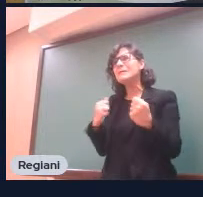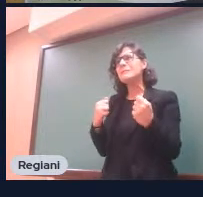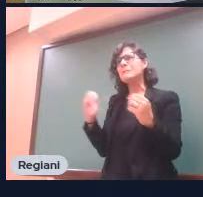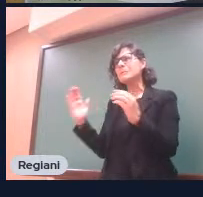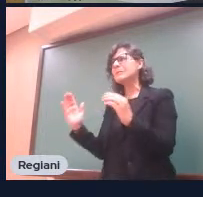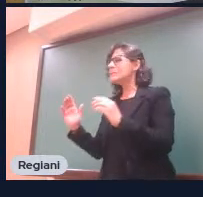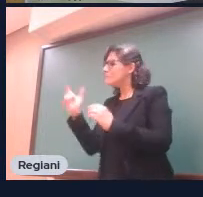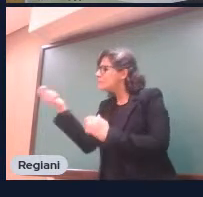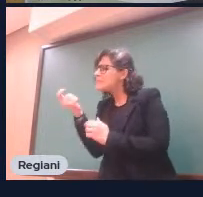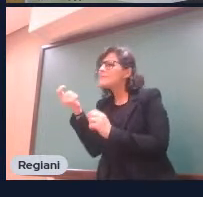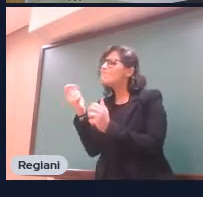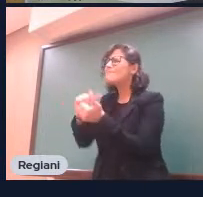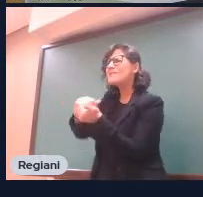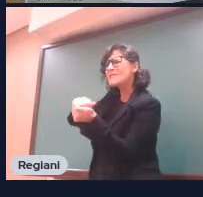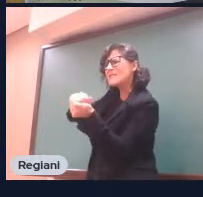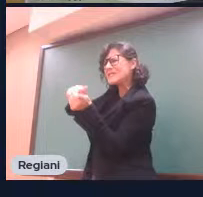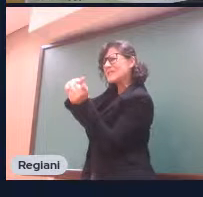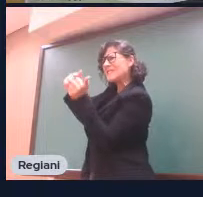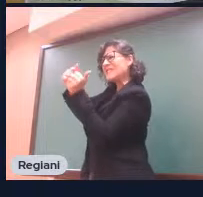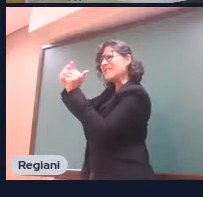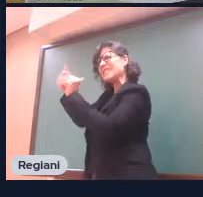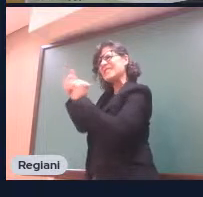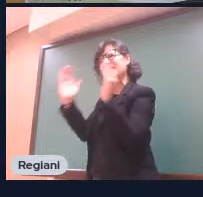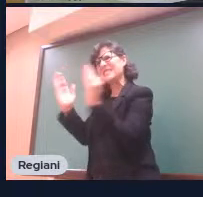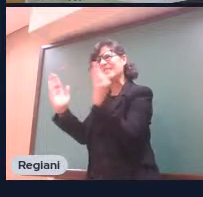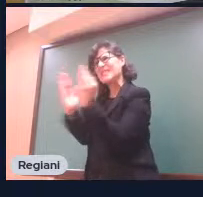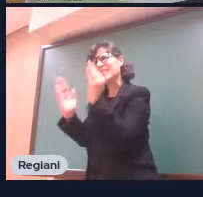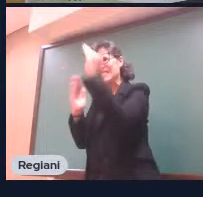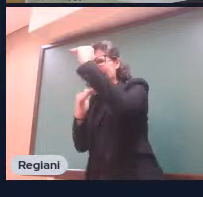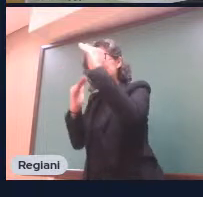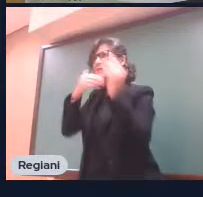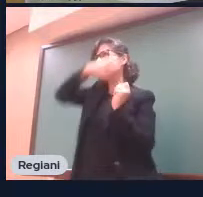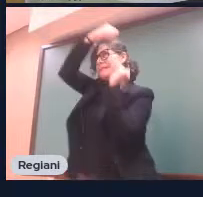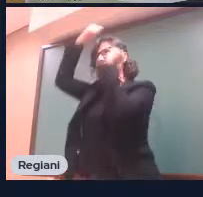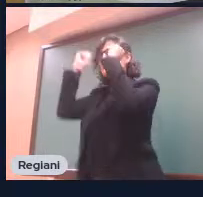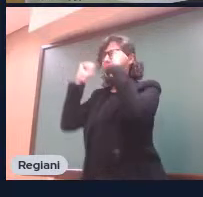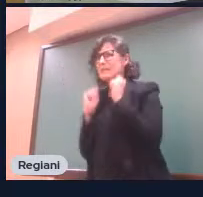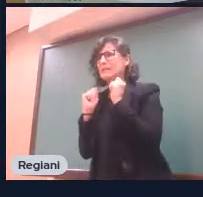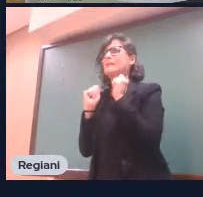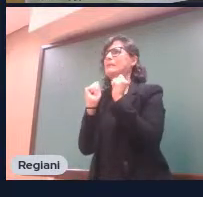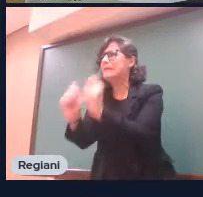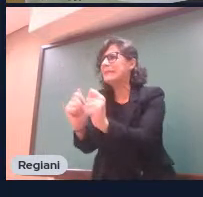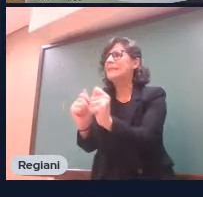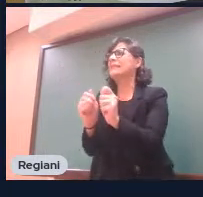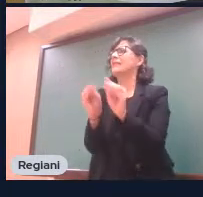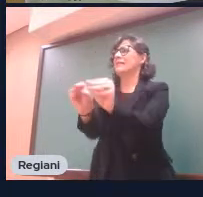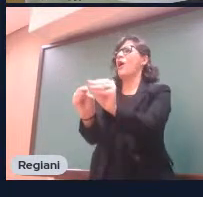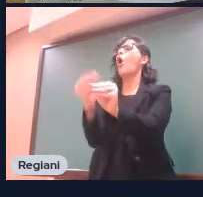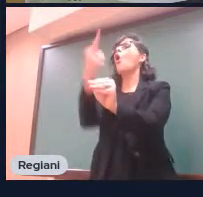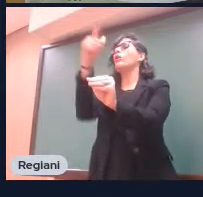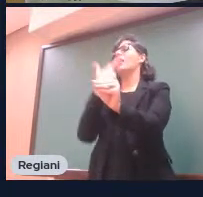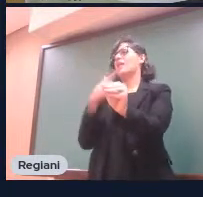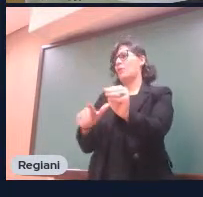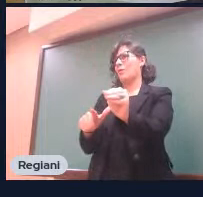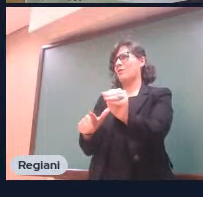saying for several decades, since '96 at least. So everything you find here is